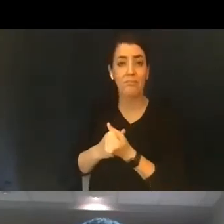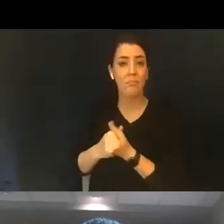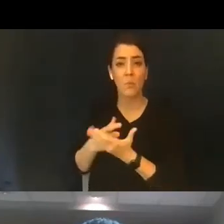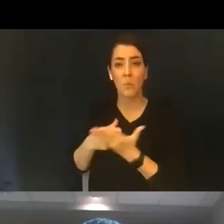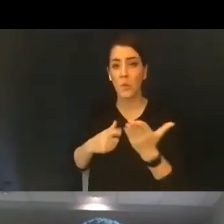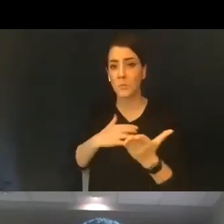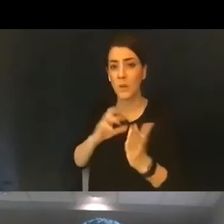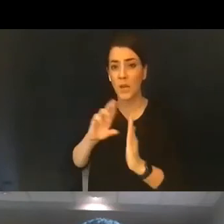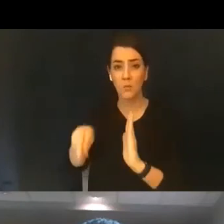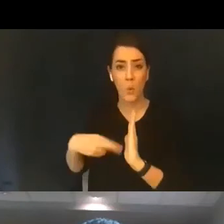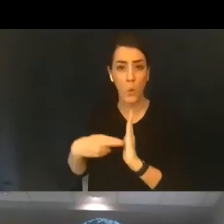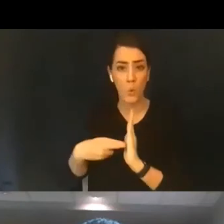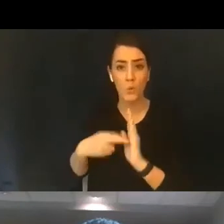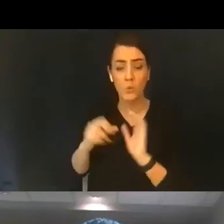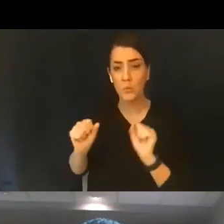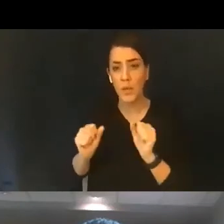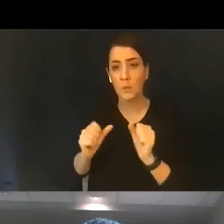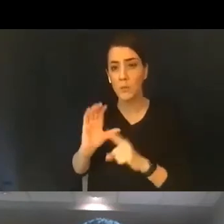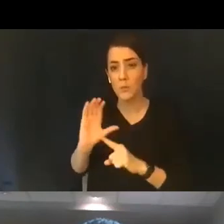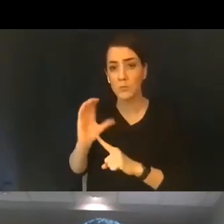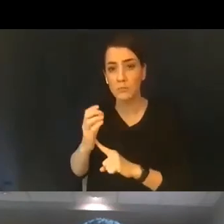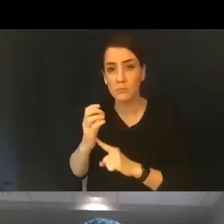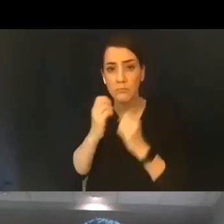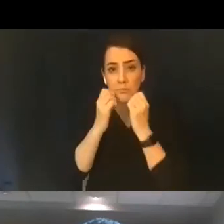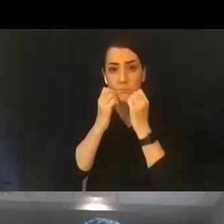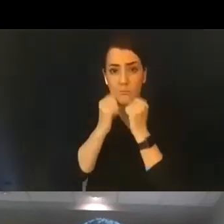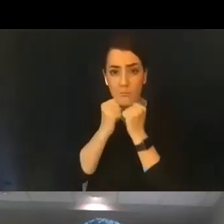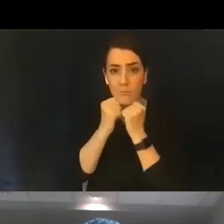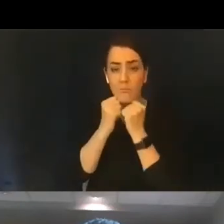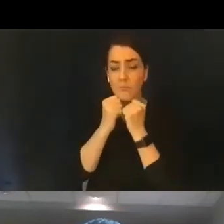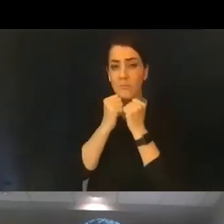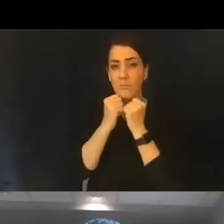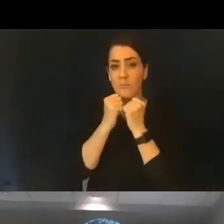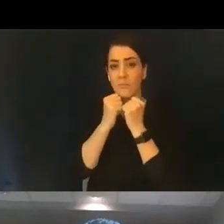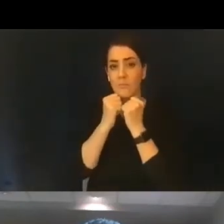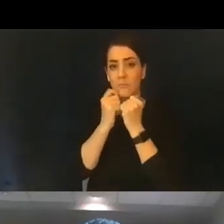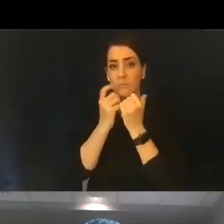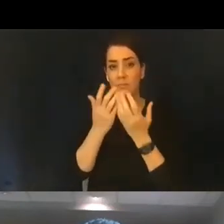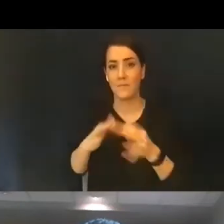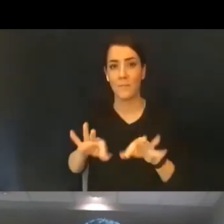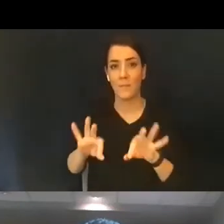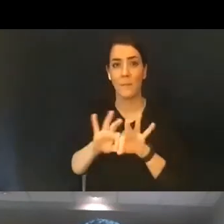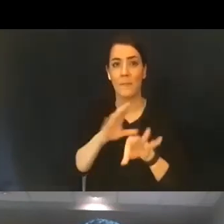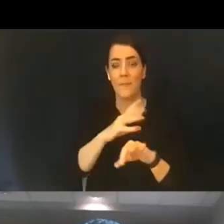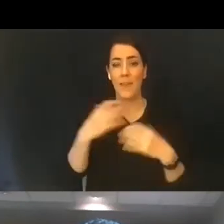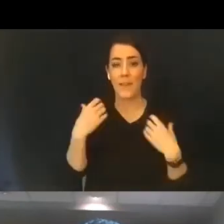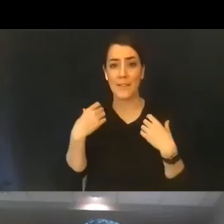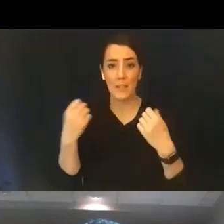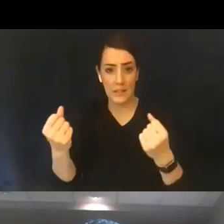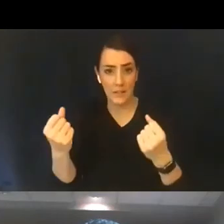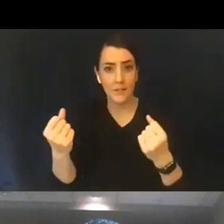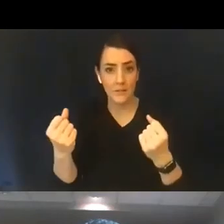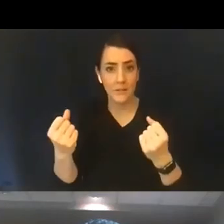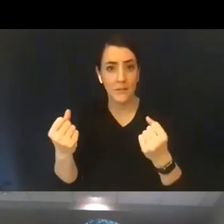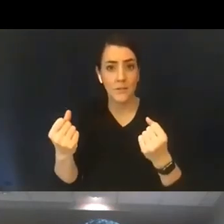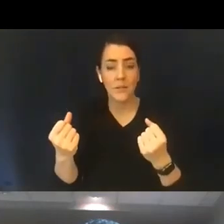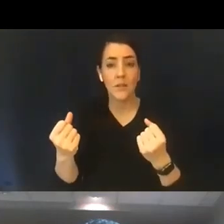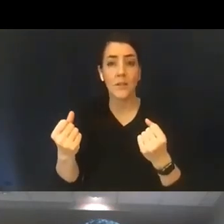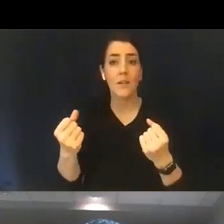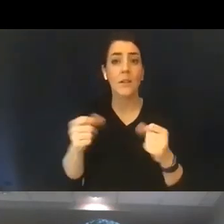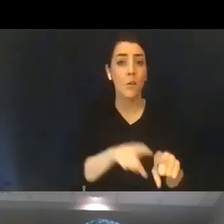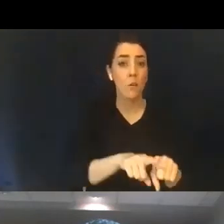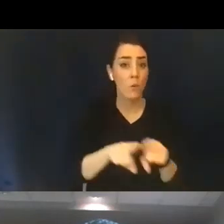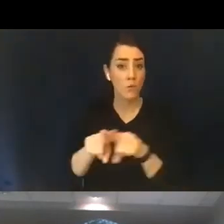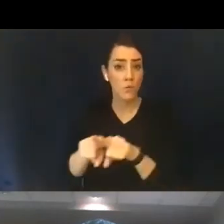historical and cultural preservation and Khmer healing. And how can, the second question, how can Cambodian Americans like myself